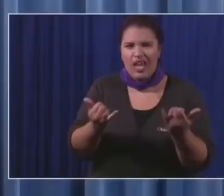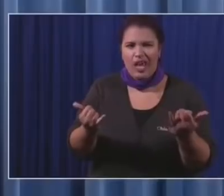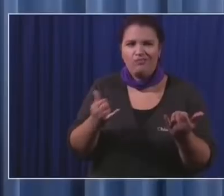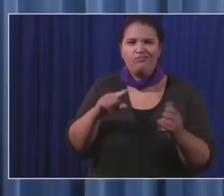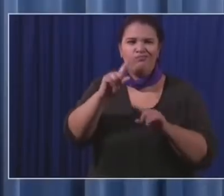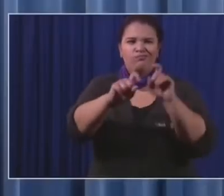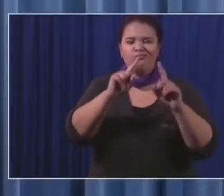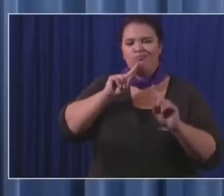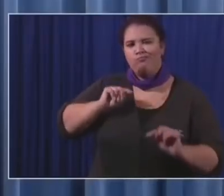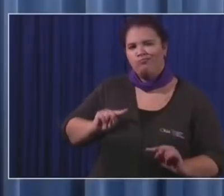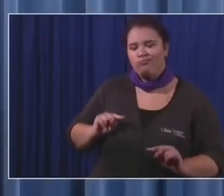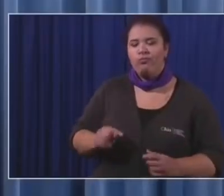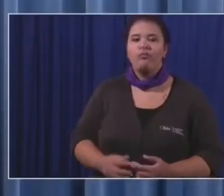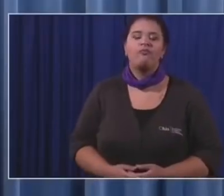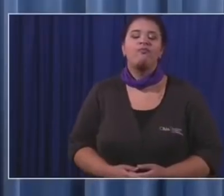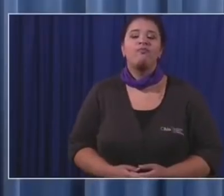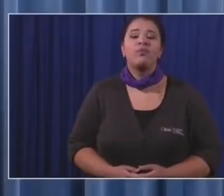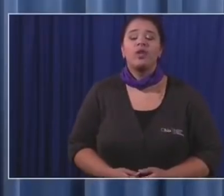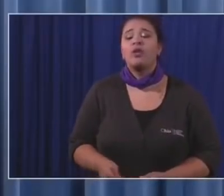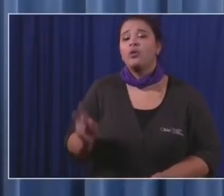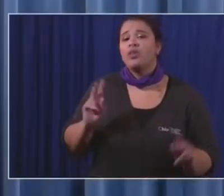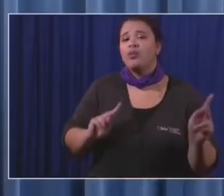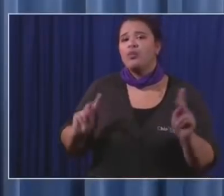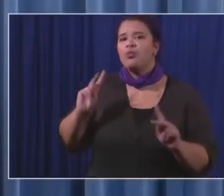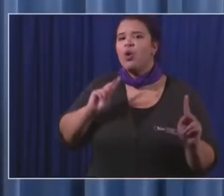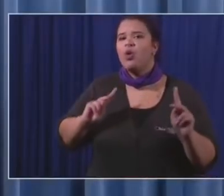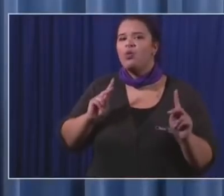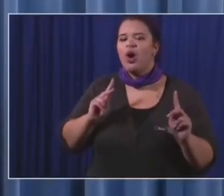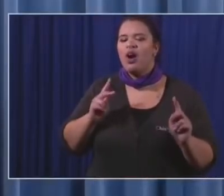Hi, Governor. Jim Audie from WHIO-TV. Thanks